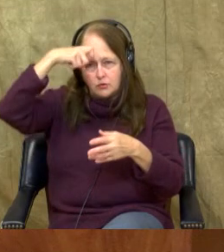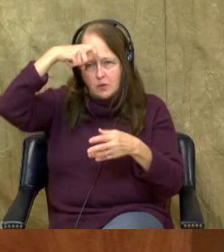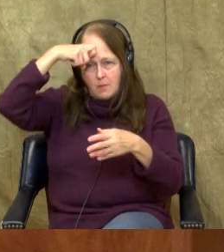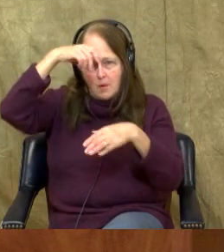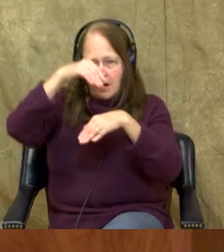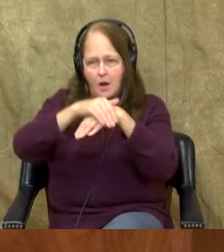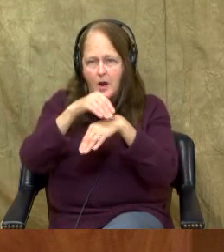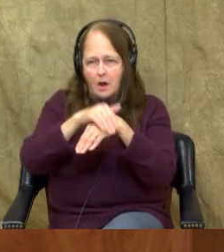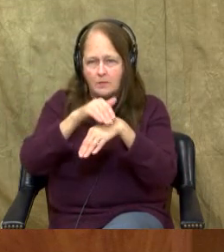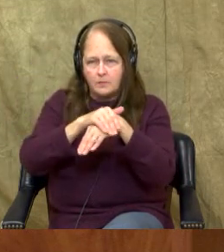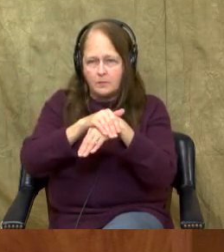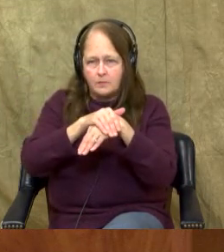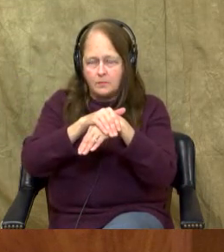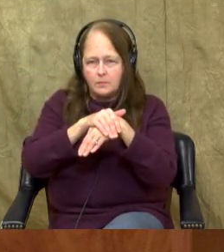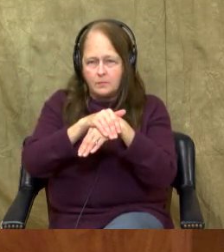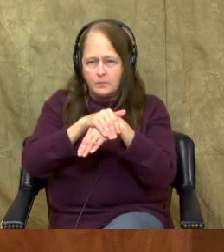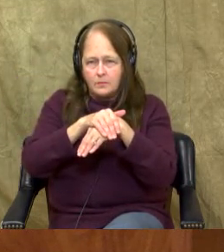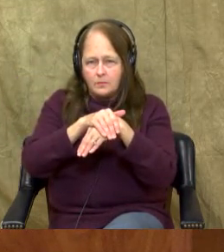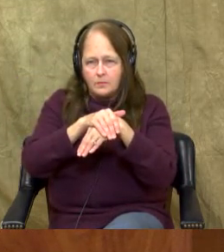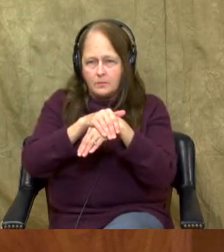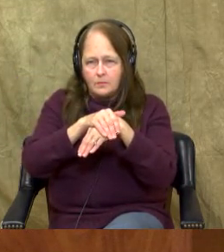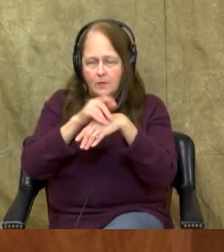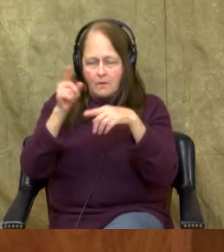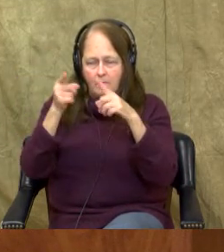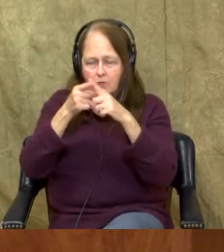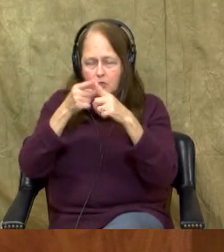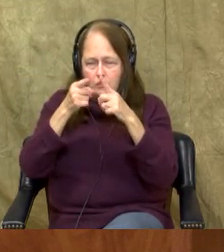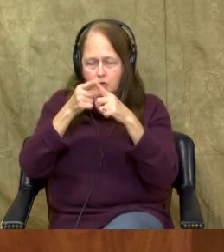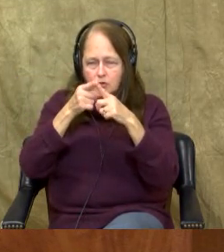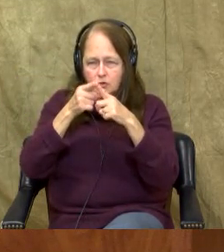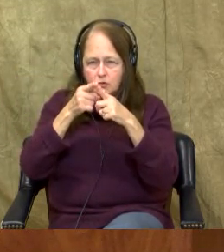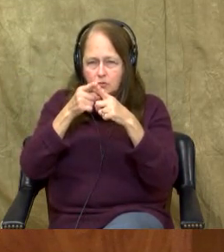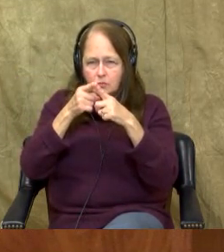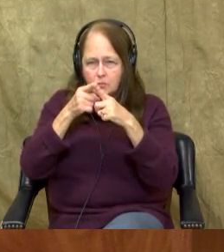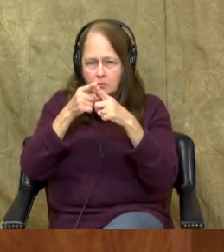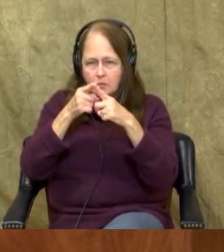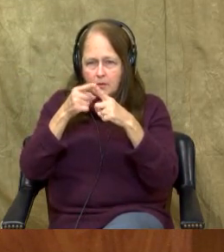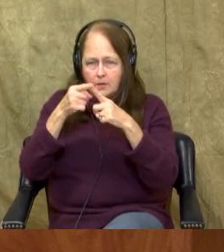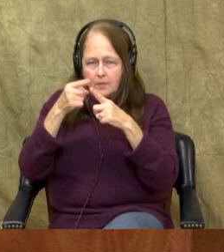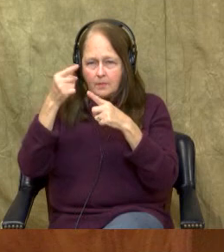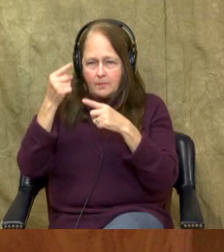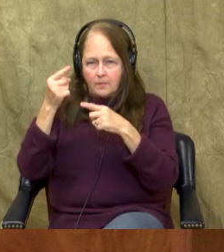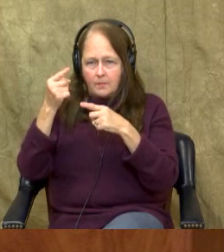focus. Well, first thing we have to recall is theme.